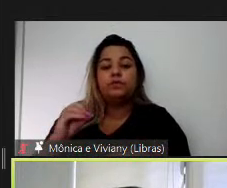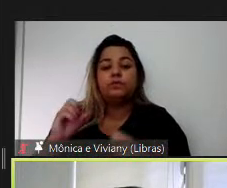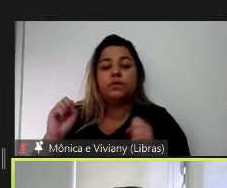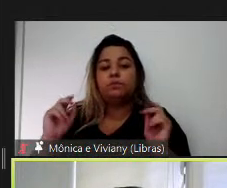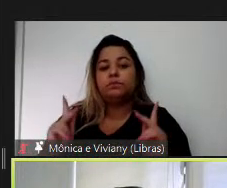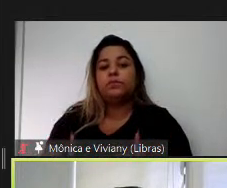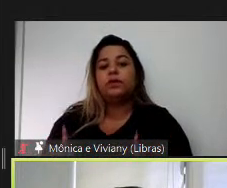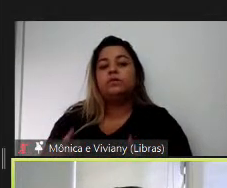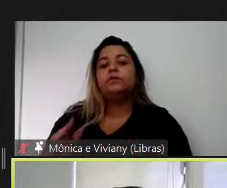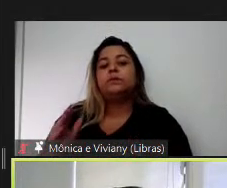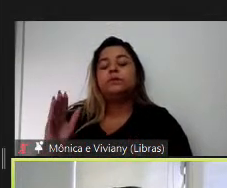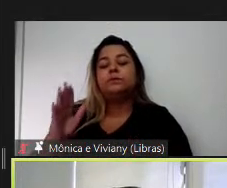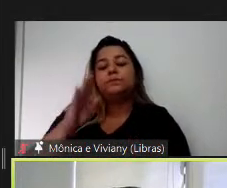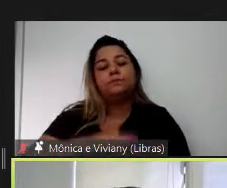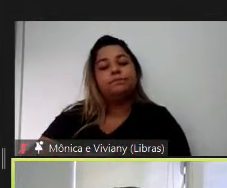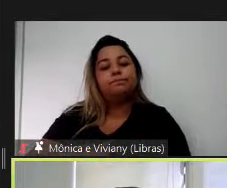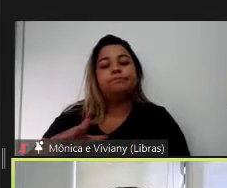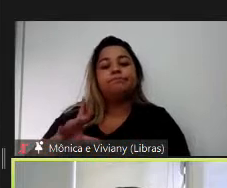the three